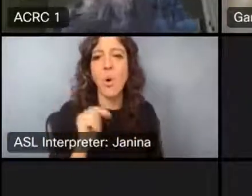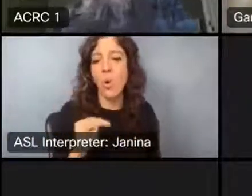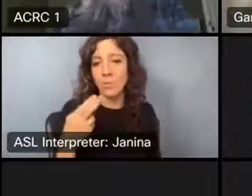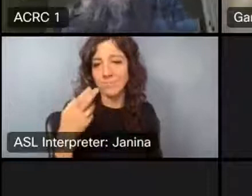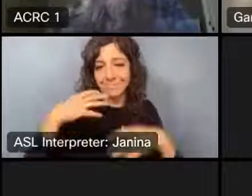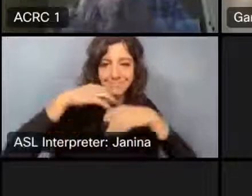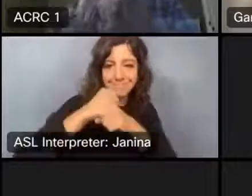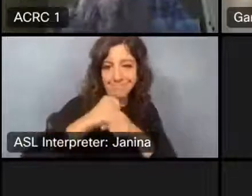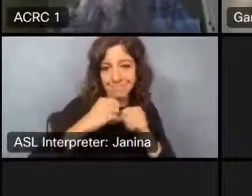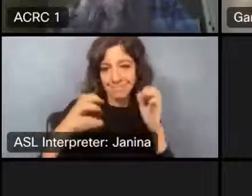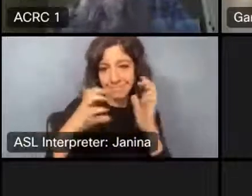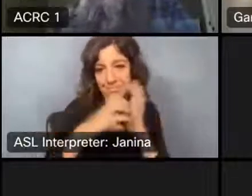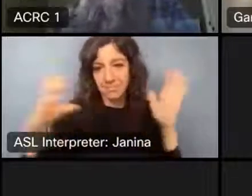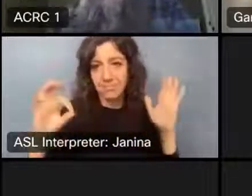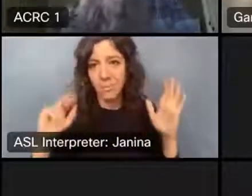formats.